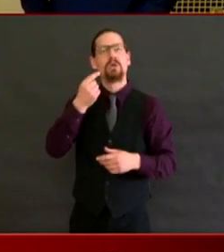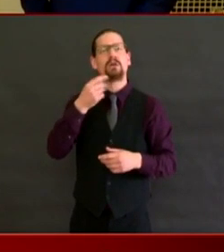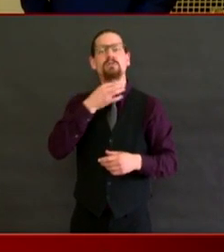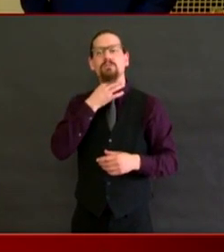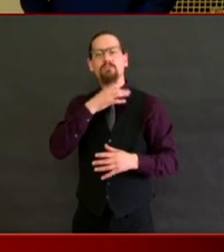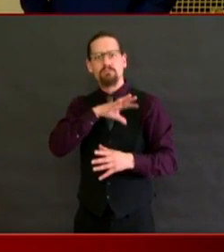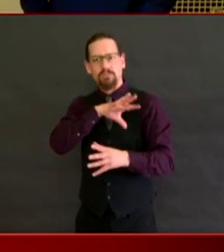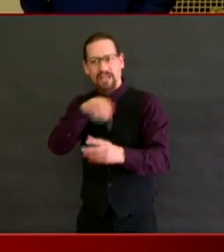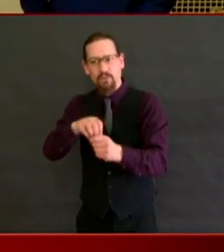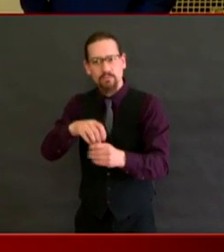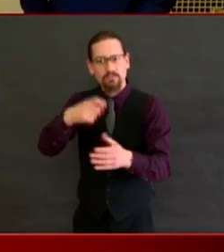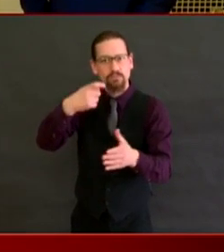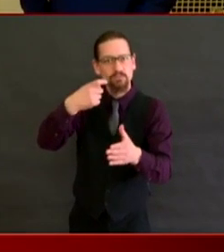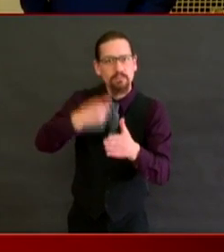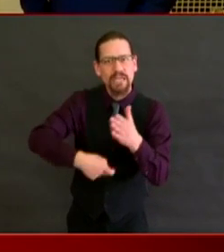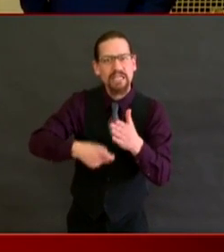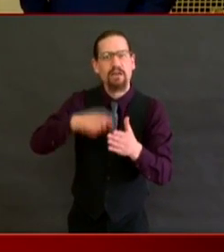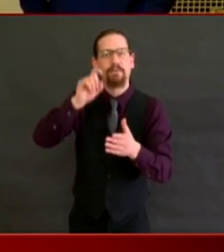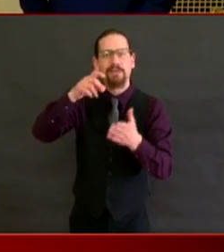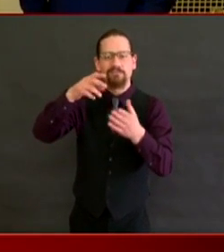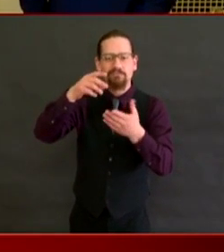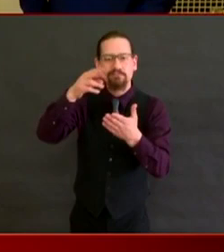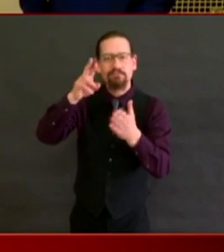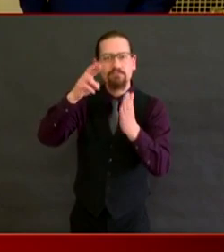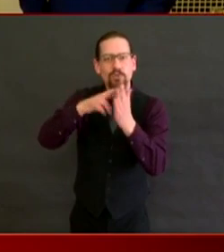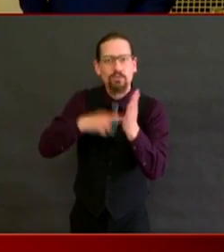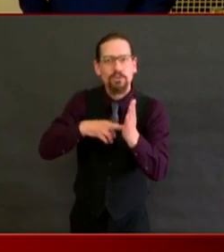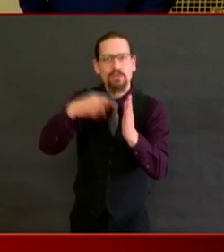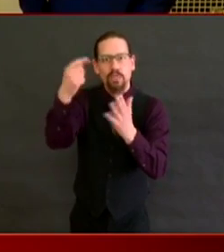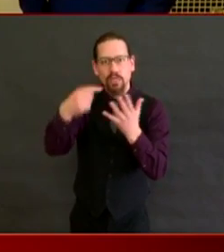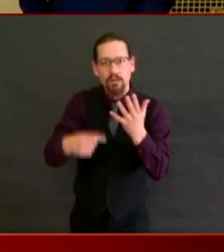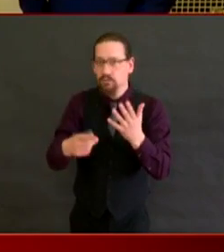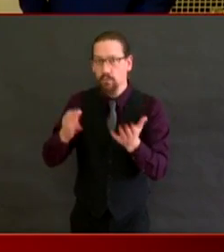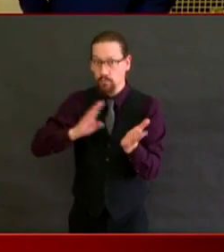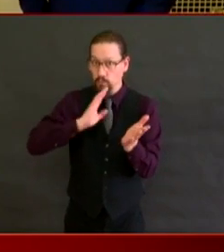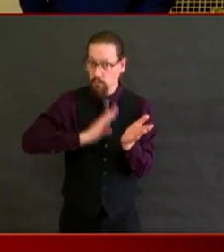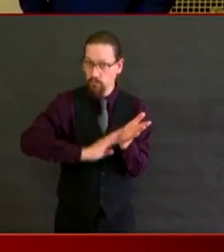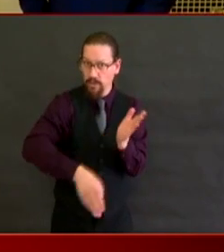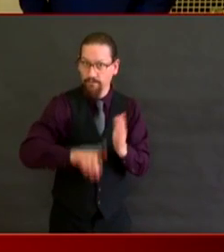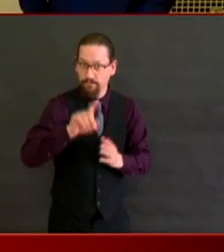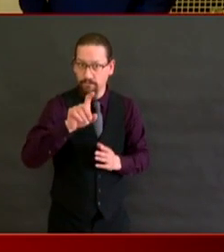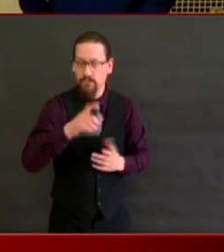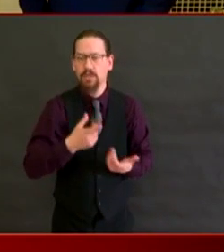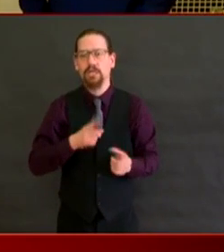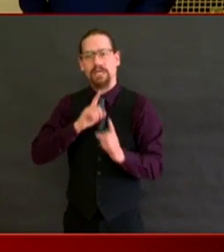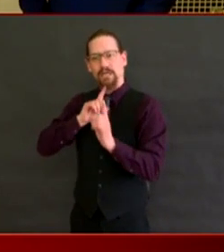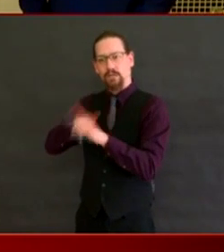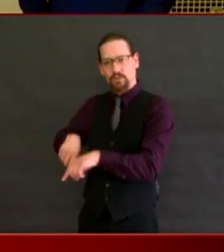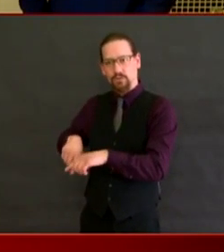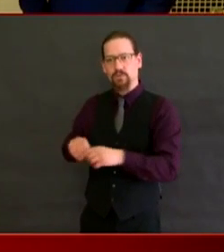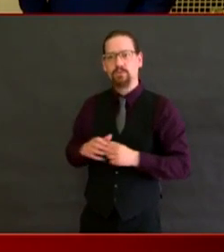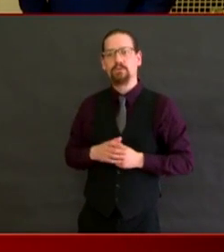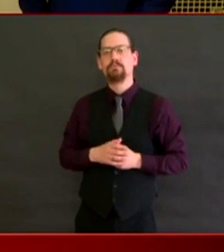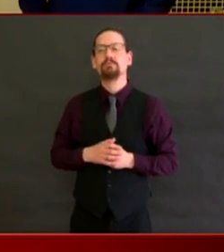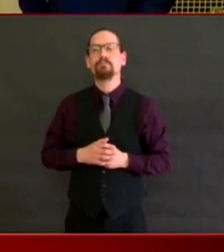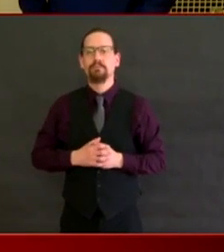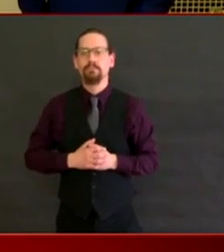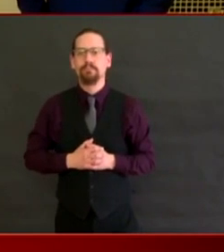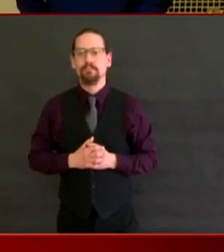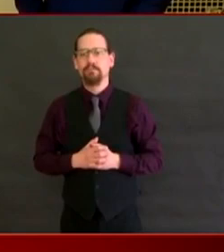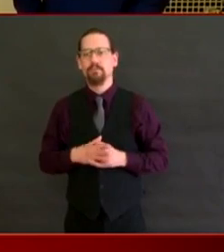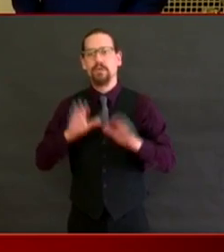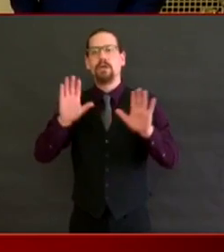to a number of different regulatory changes that are going to have to be made. Wherever possible right now, I